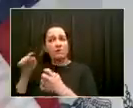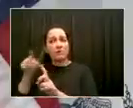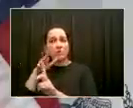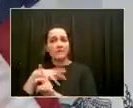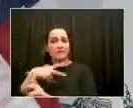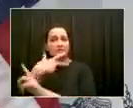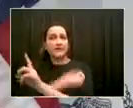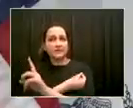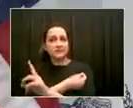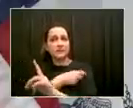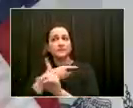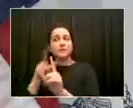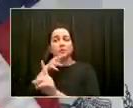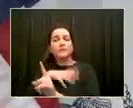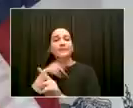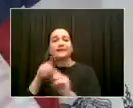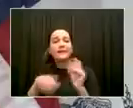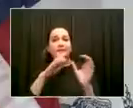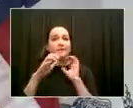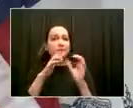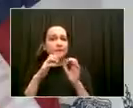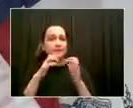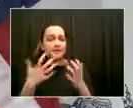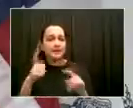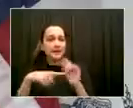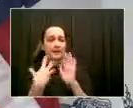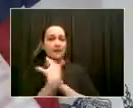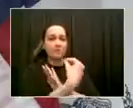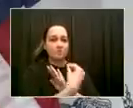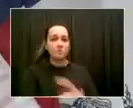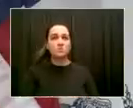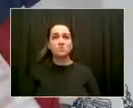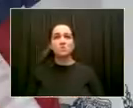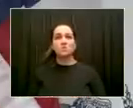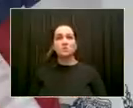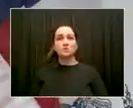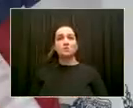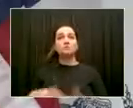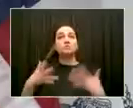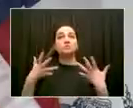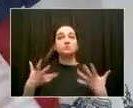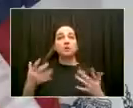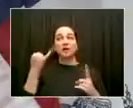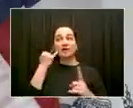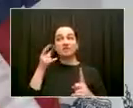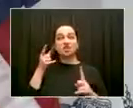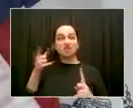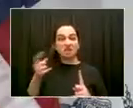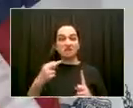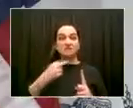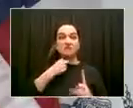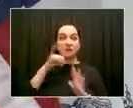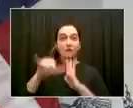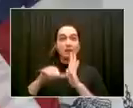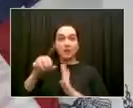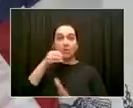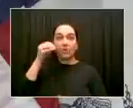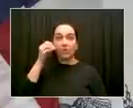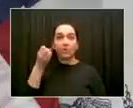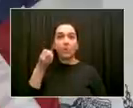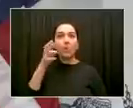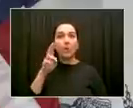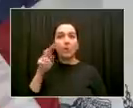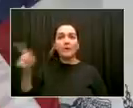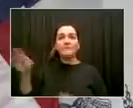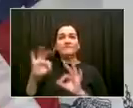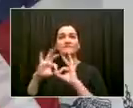homebound senior now or a family member of a homebound senior, how do you get that senior on the list for the Johnson & Johnson vaccine? So we're just